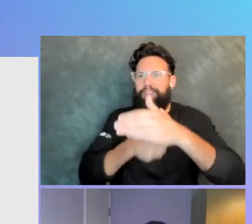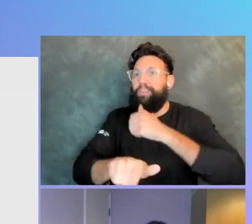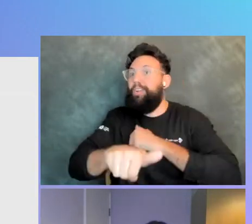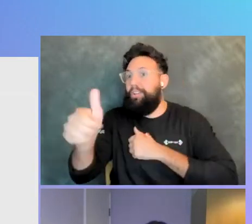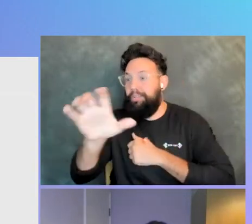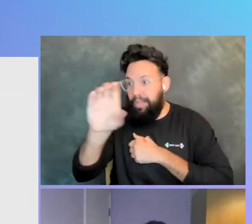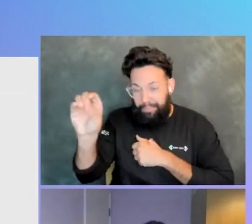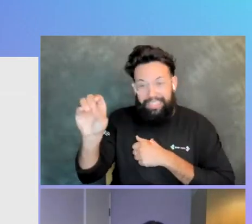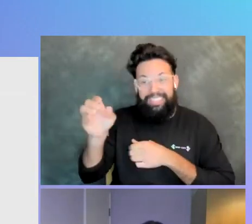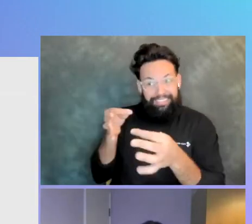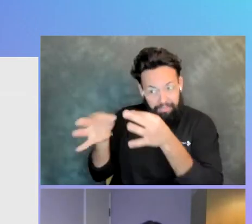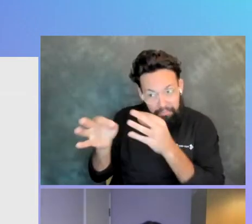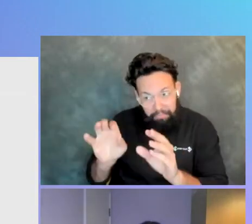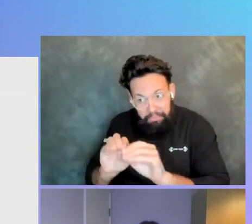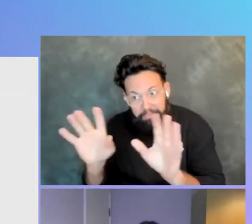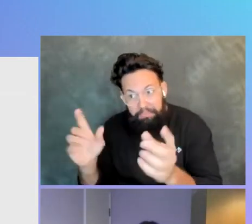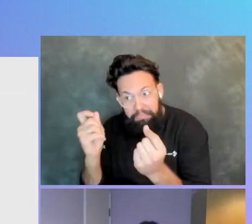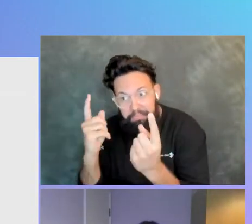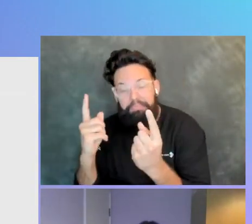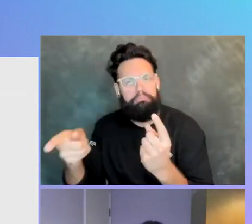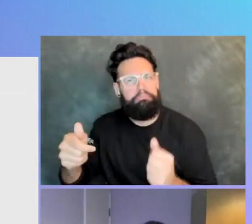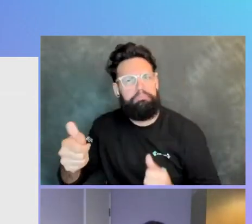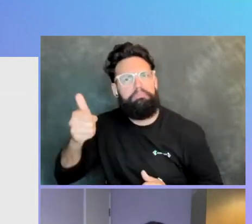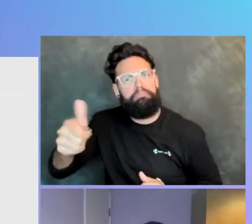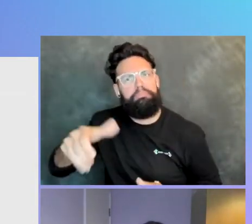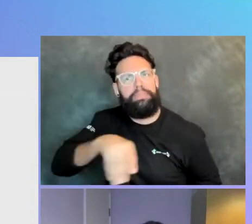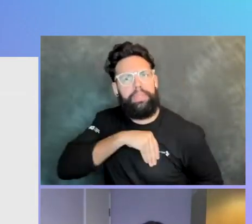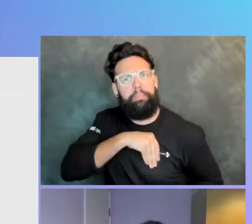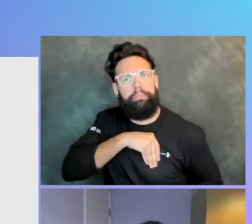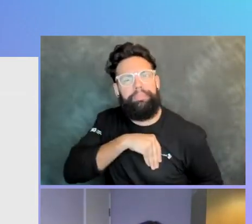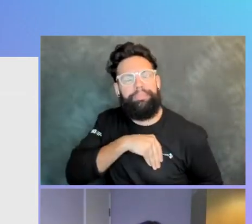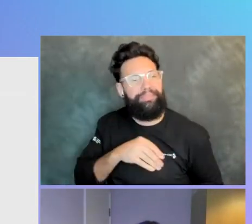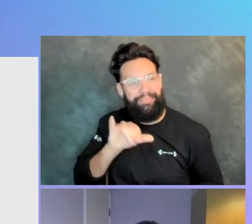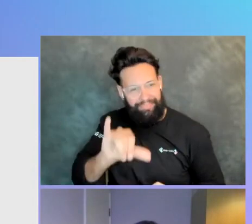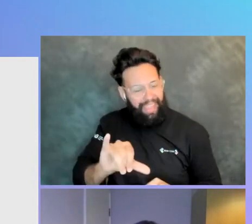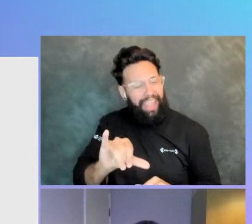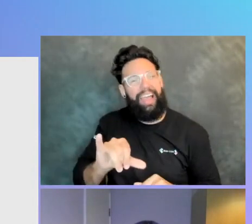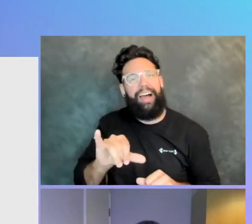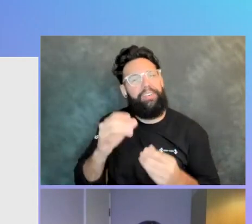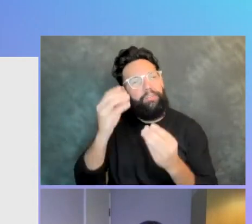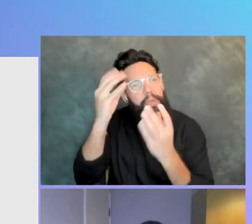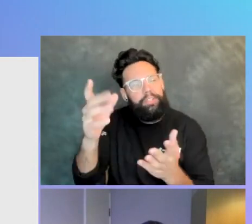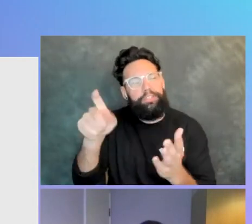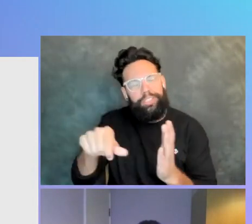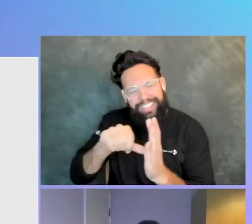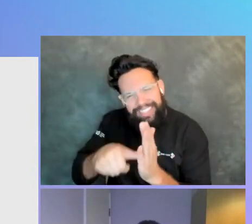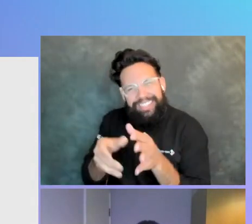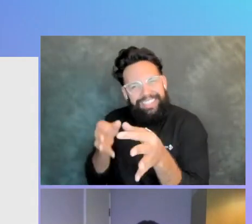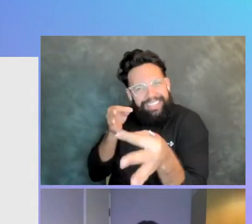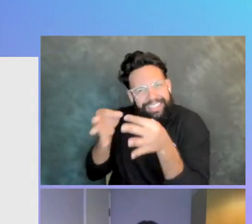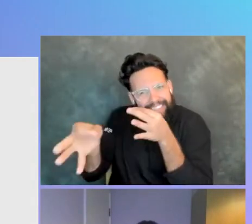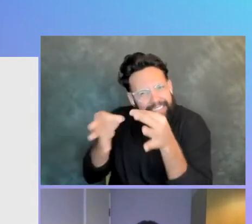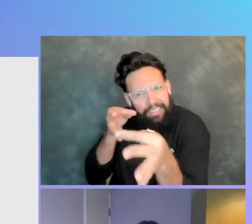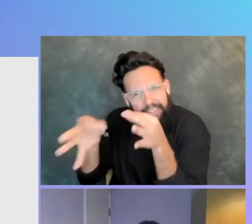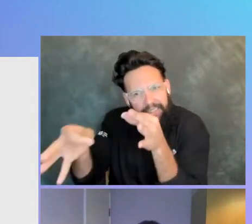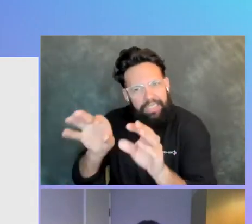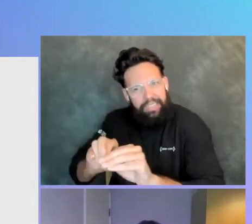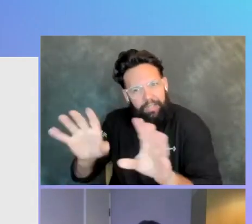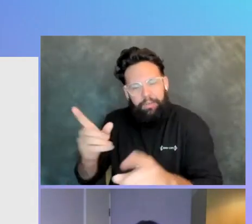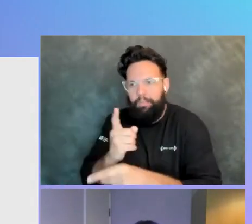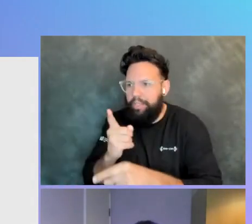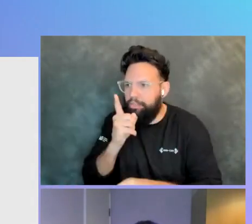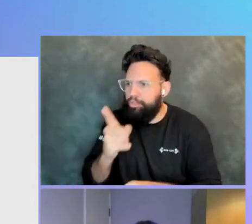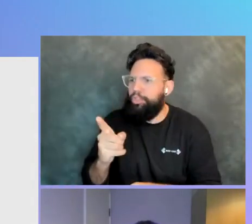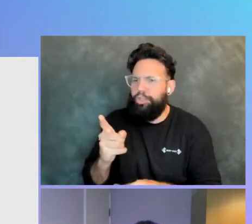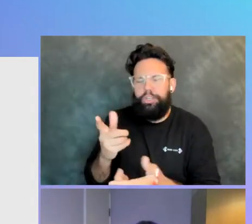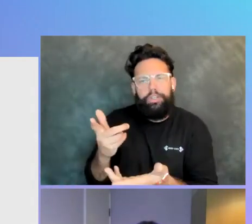you should really look out for and over communicate and just be certain and just show that you're being responsible with the trust